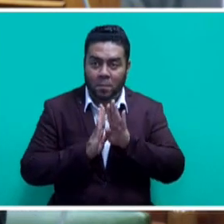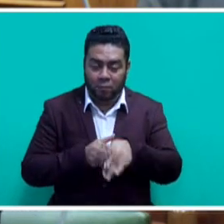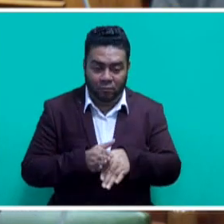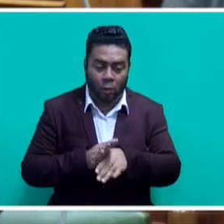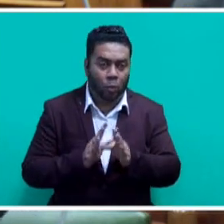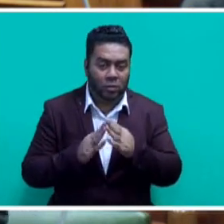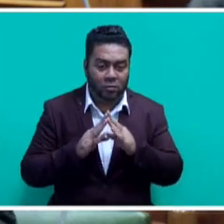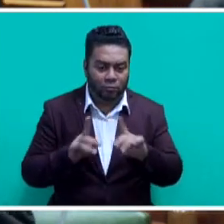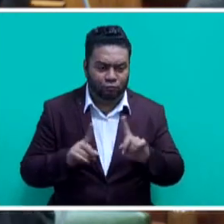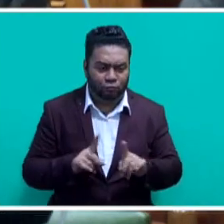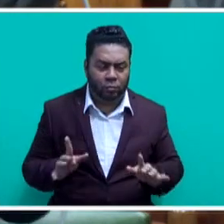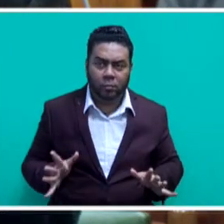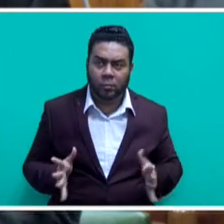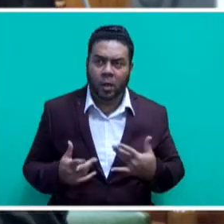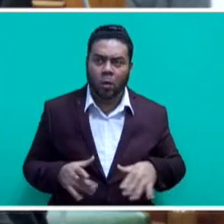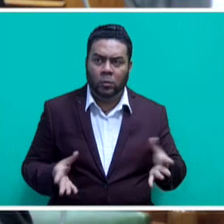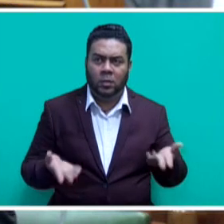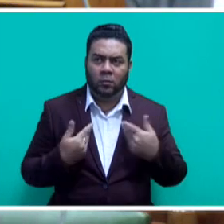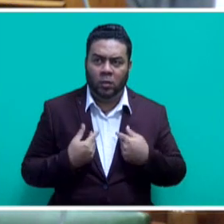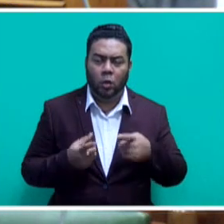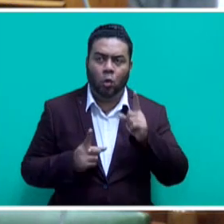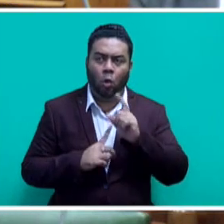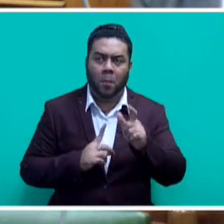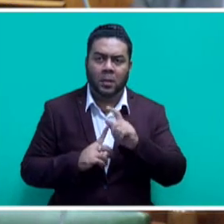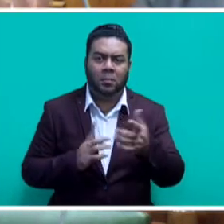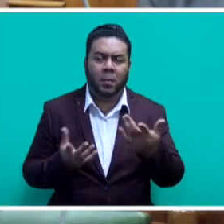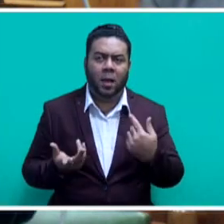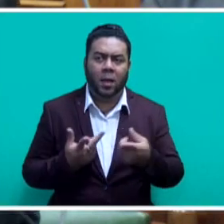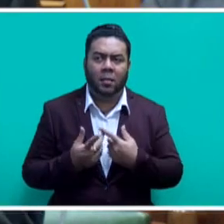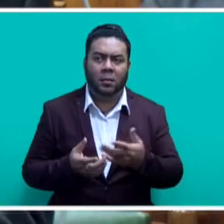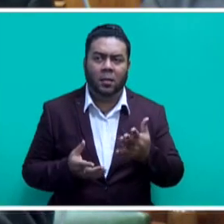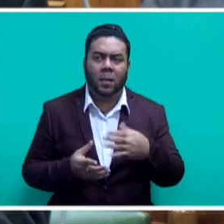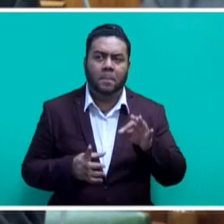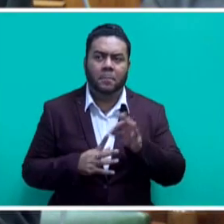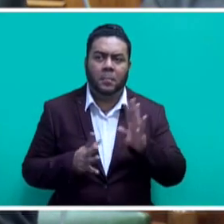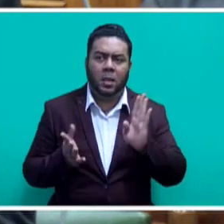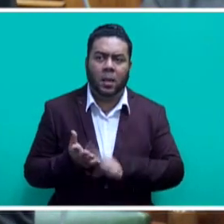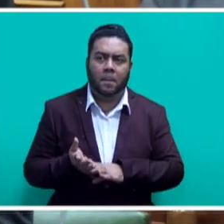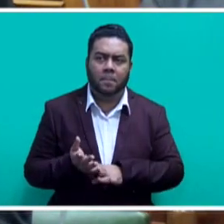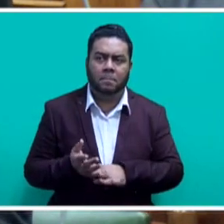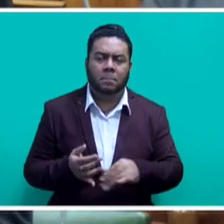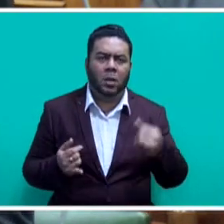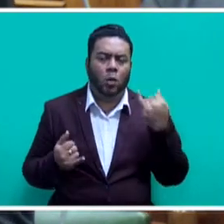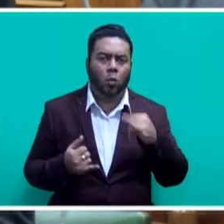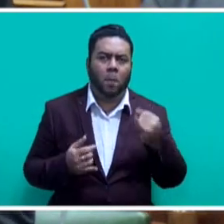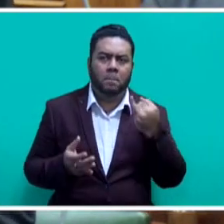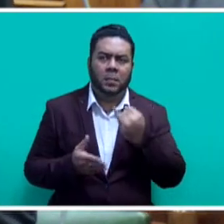apart, I was given a comment by the other side that the Prime Minister made a wrong mistake